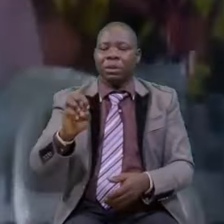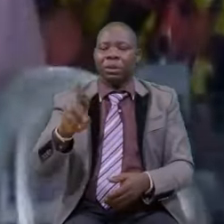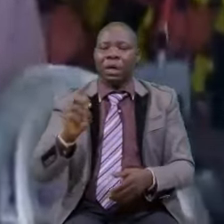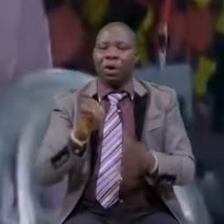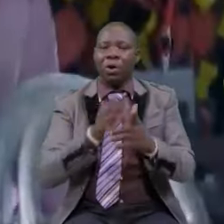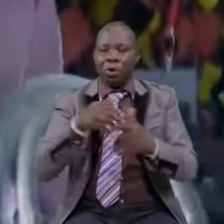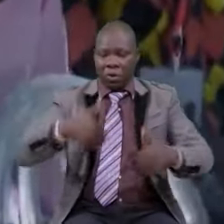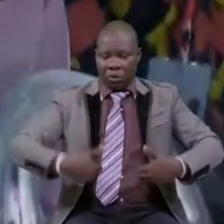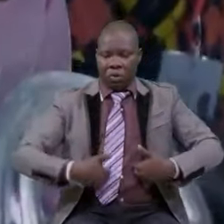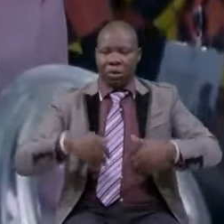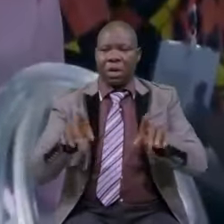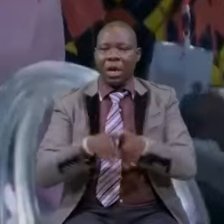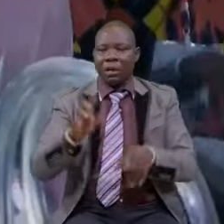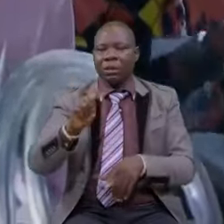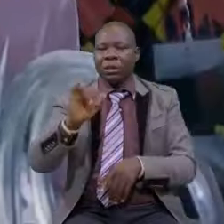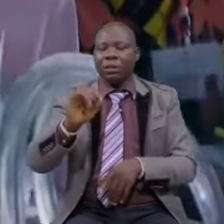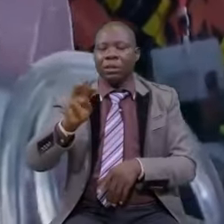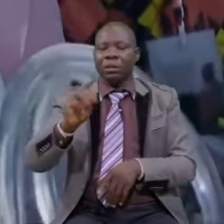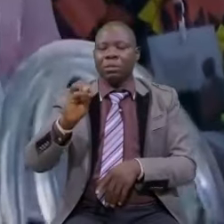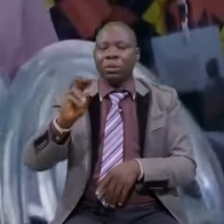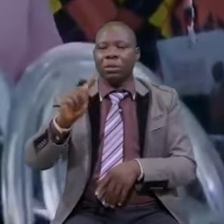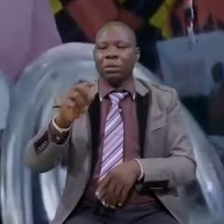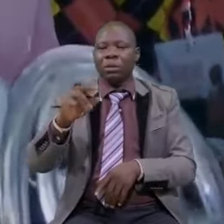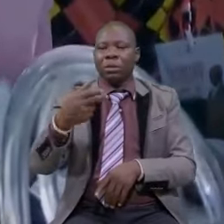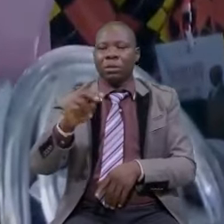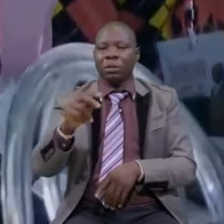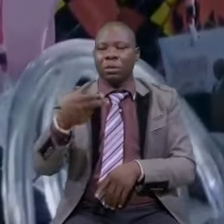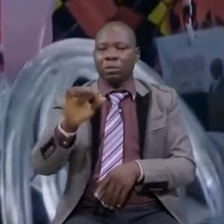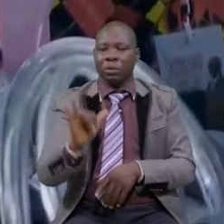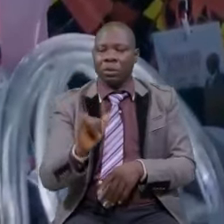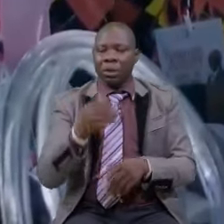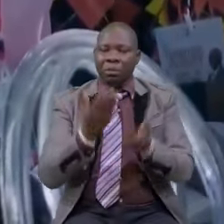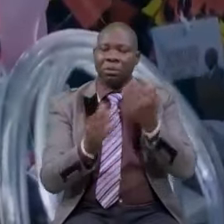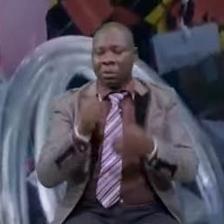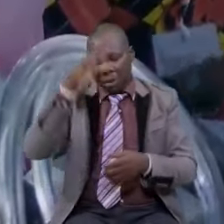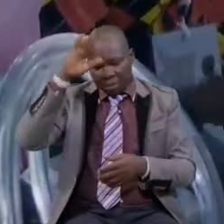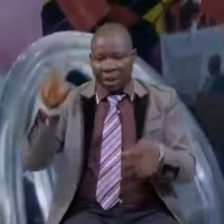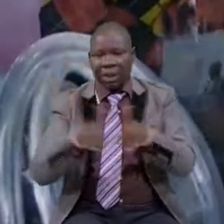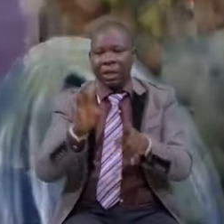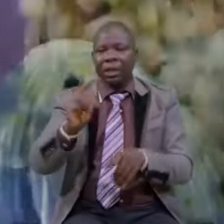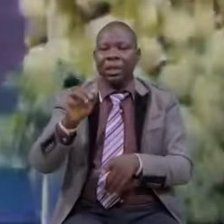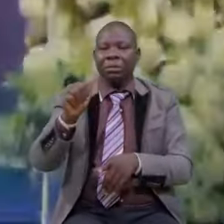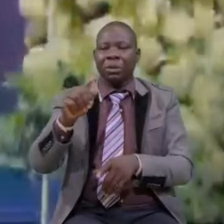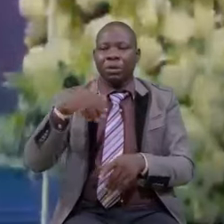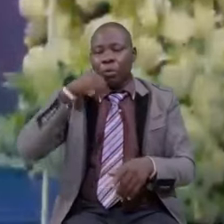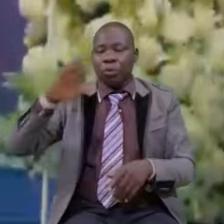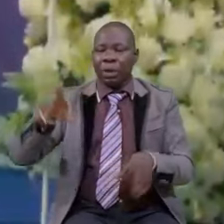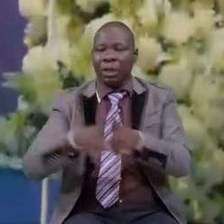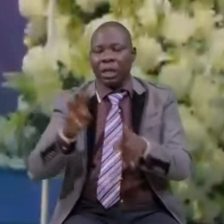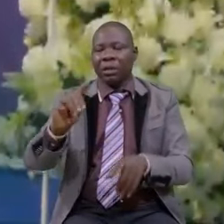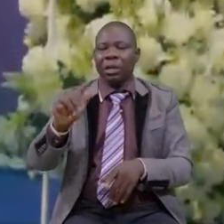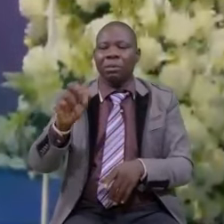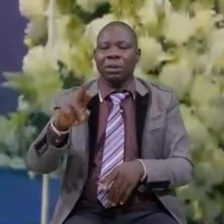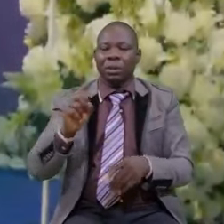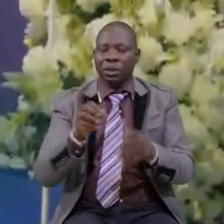we are a woman like Mary, or we're a man like Zacchaeus, man, woman, born again. It's